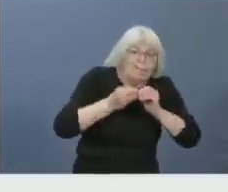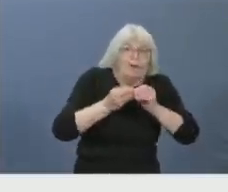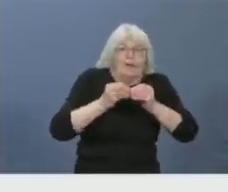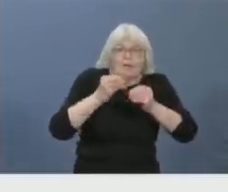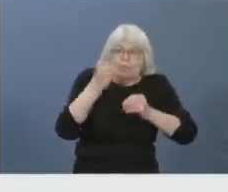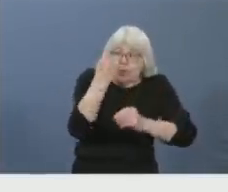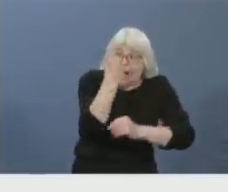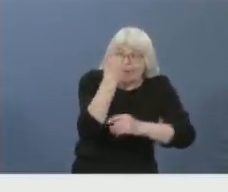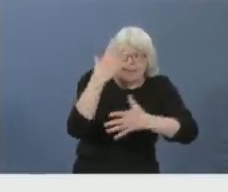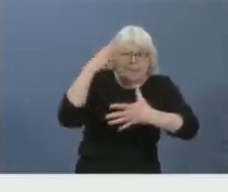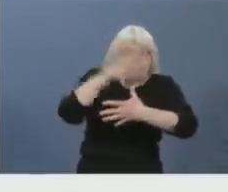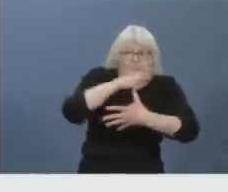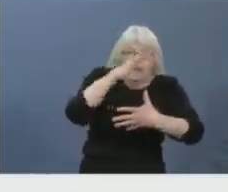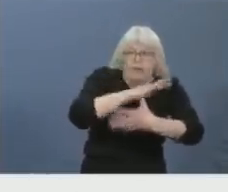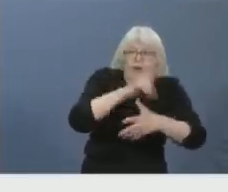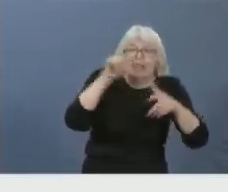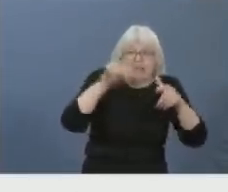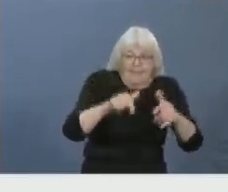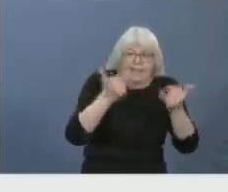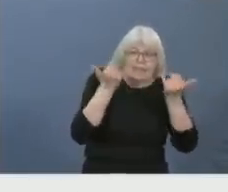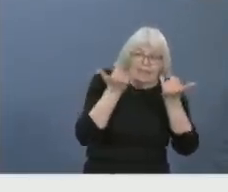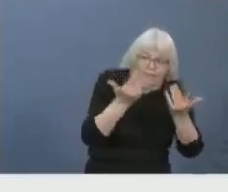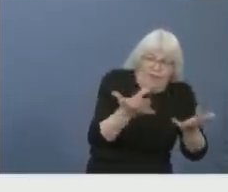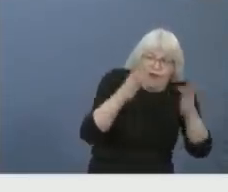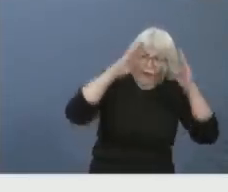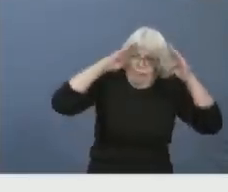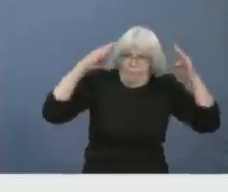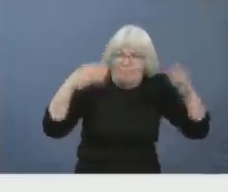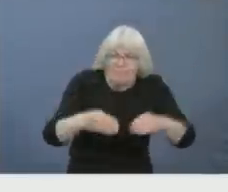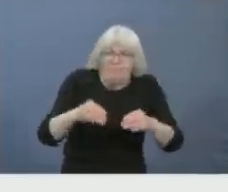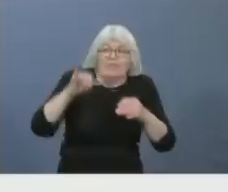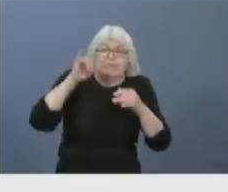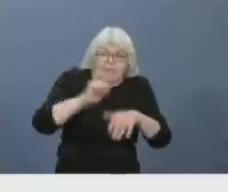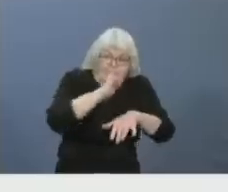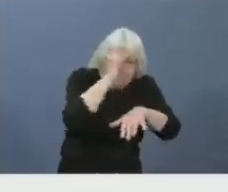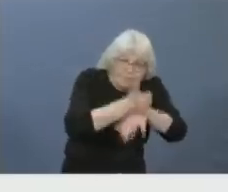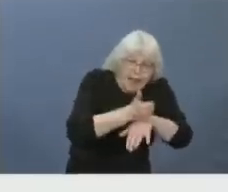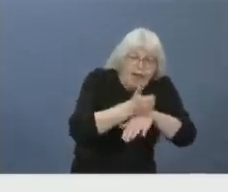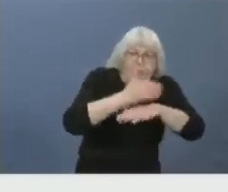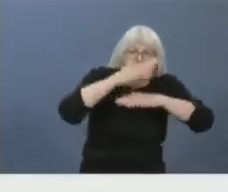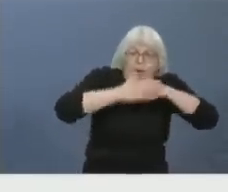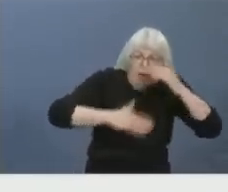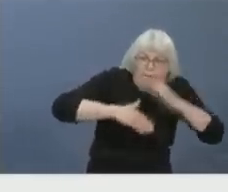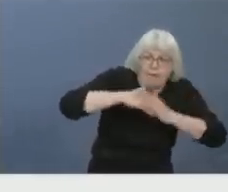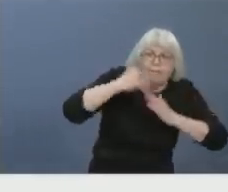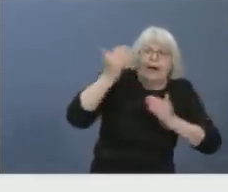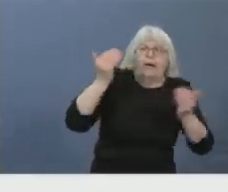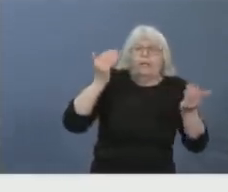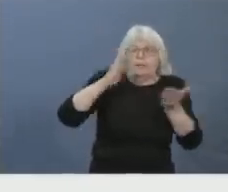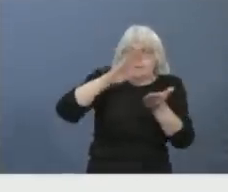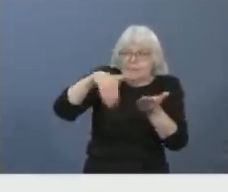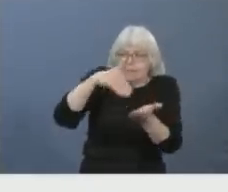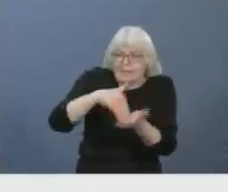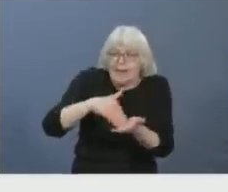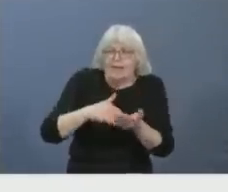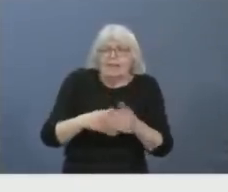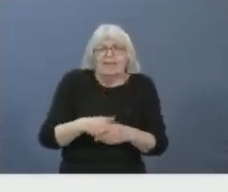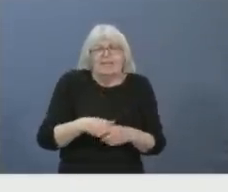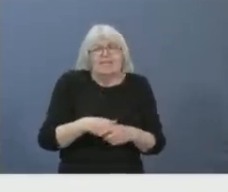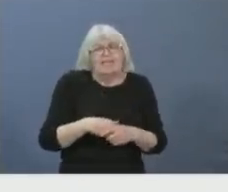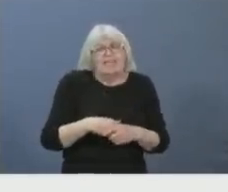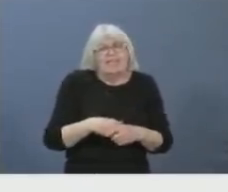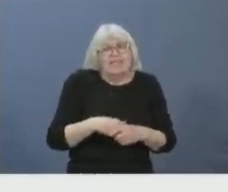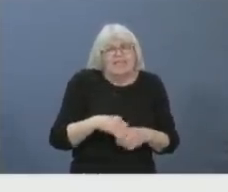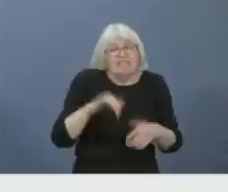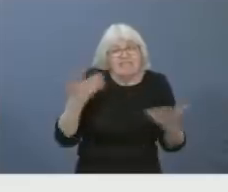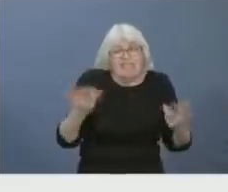across the province between the comfort centers, between Nova Scotians stepping up and supporting one another. But look, the housing crisis is real,